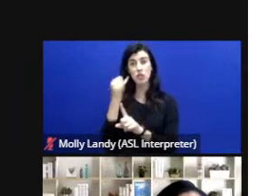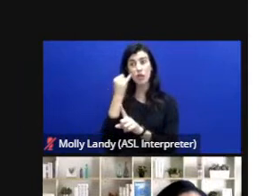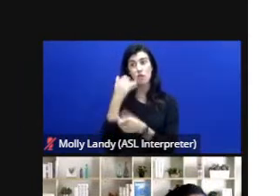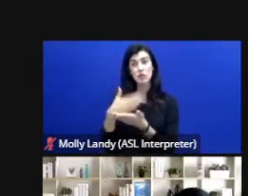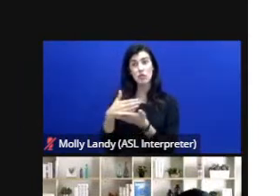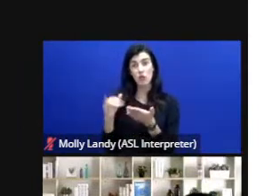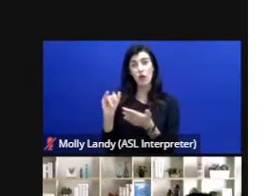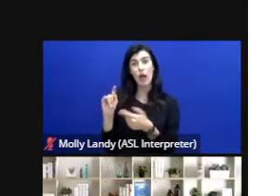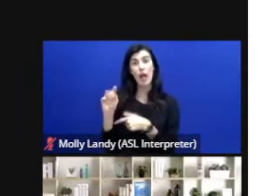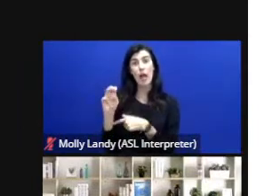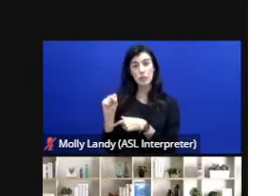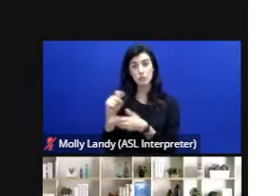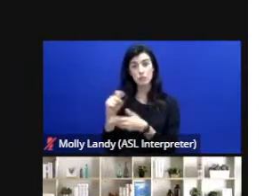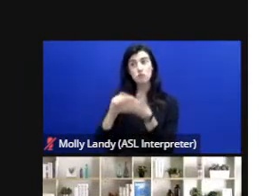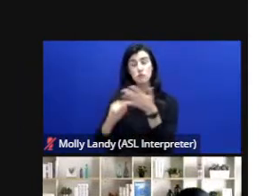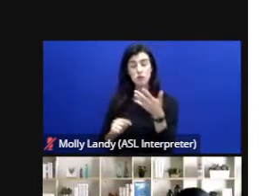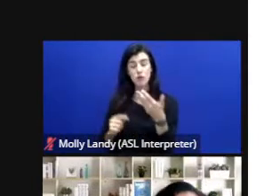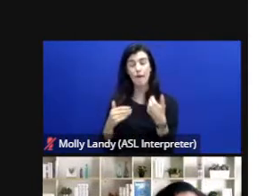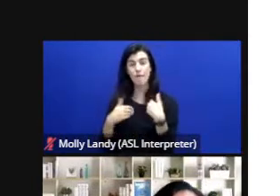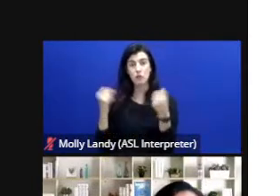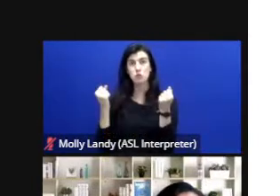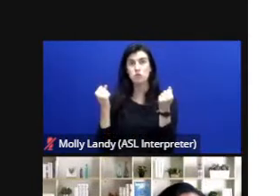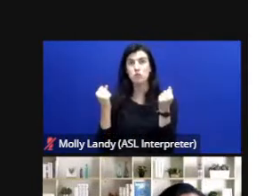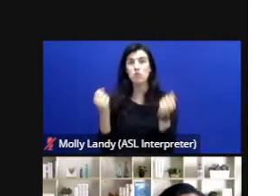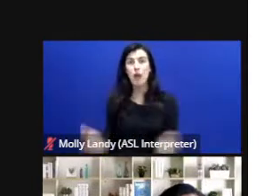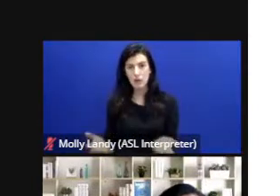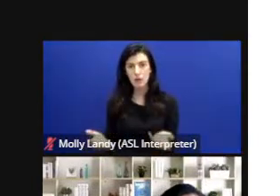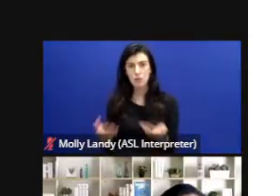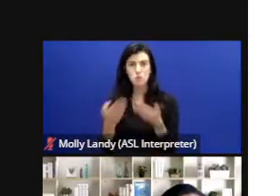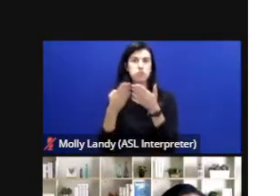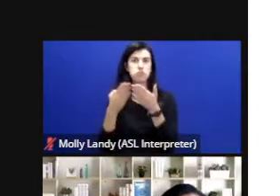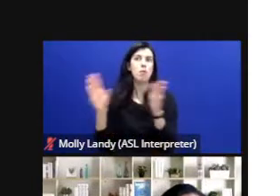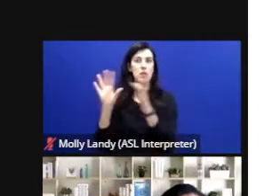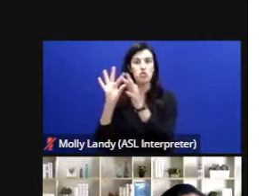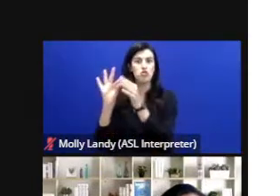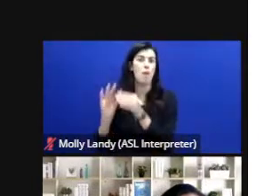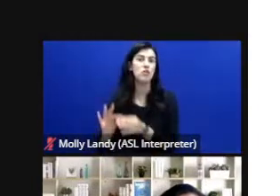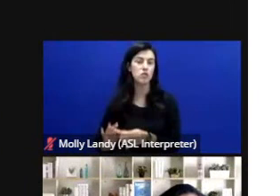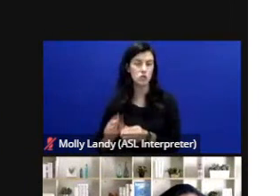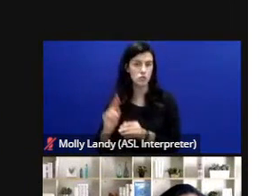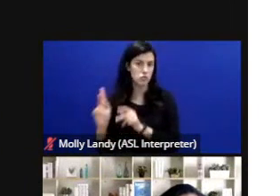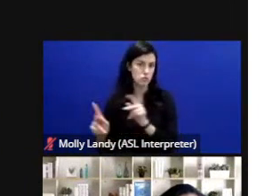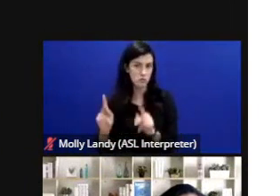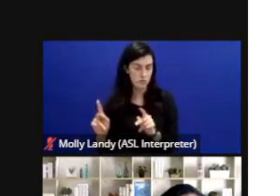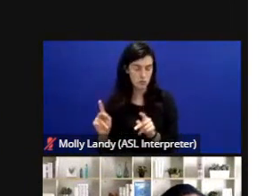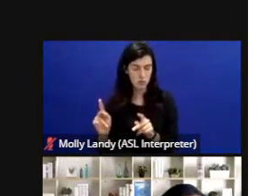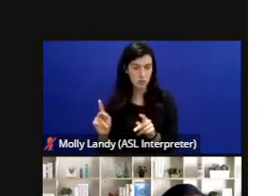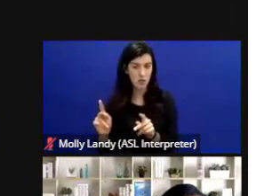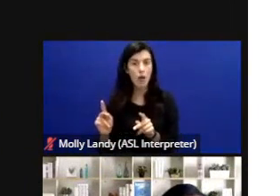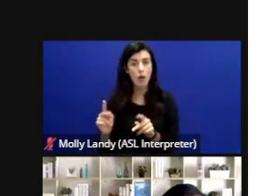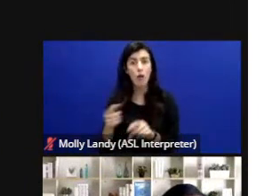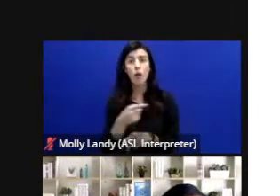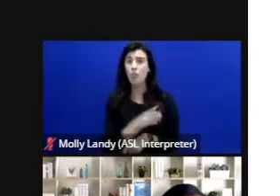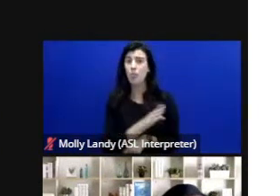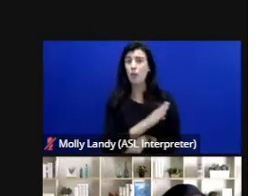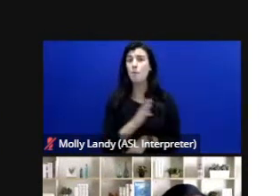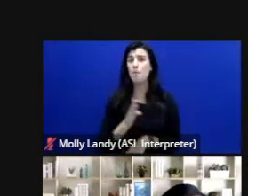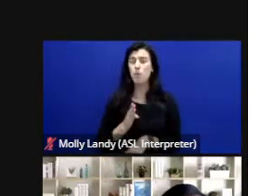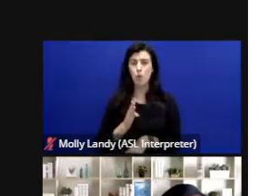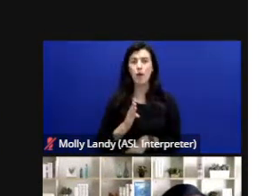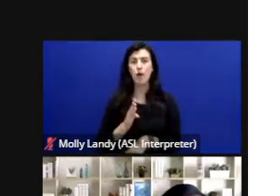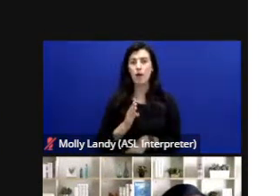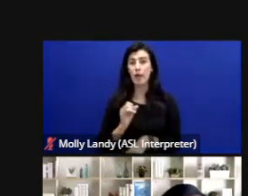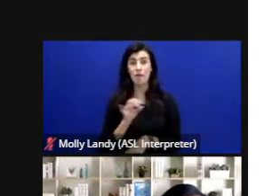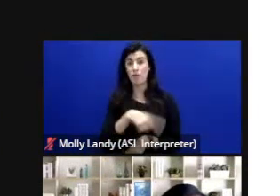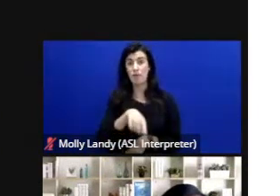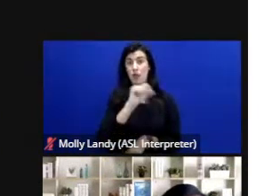with so many public commenters that it would make it so that the board doesn't have an